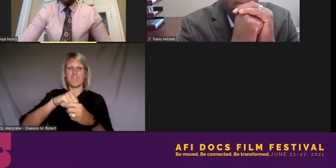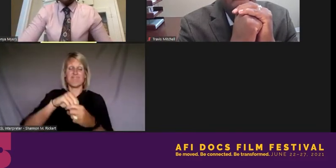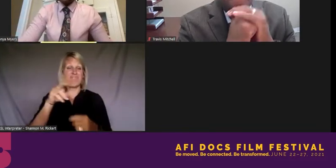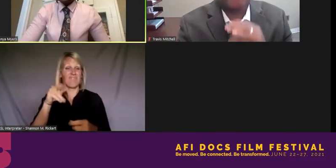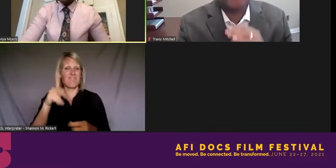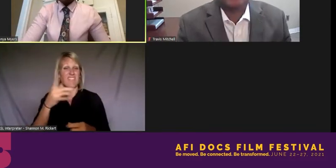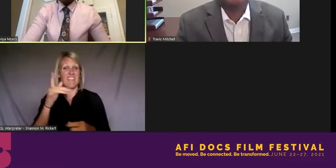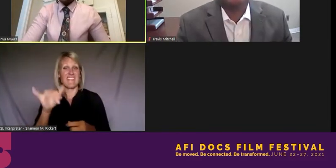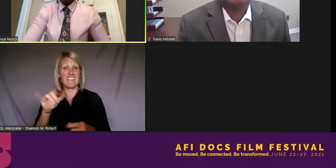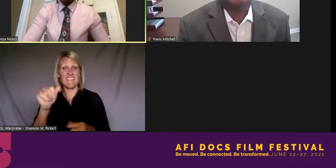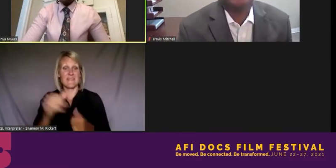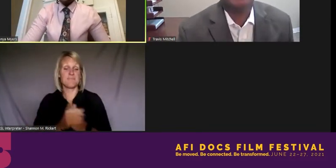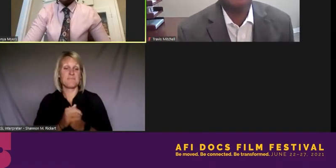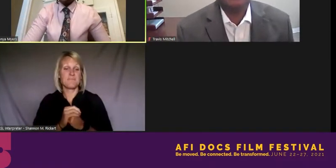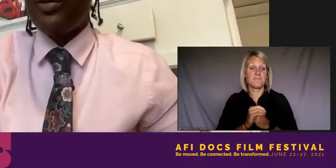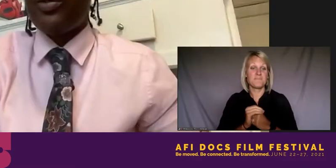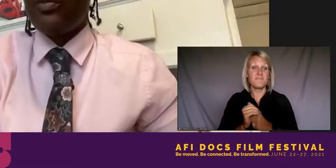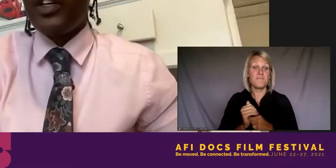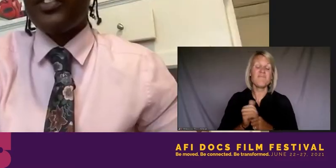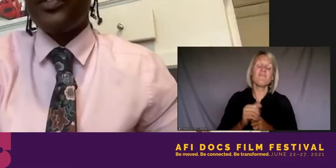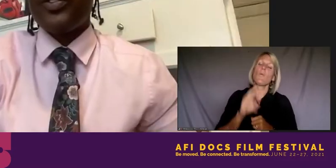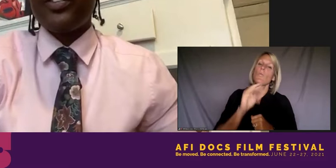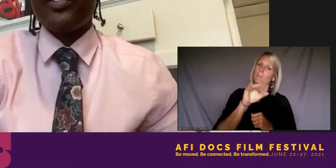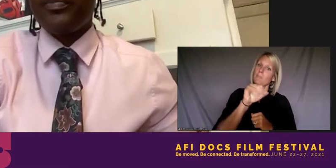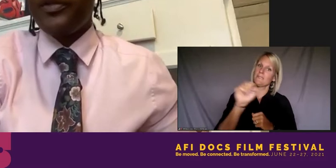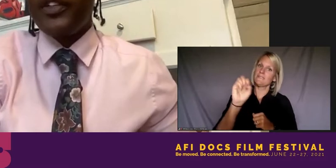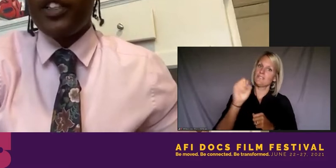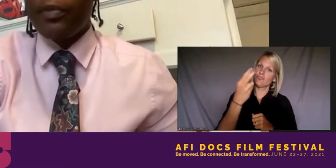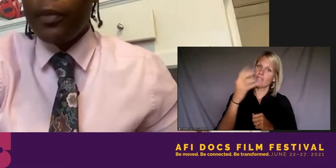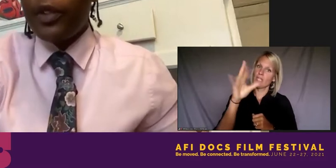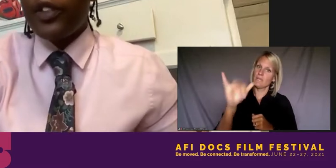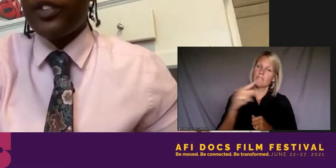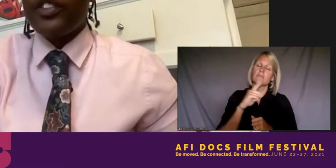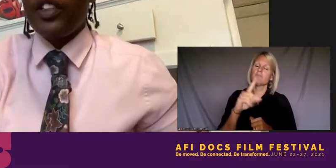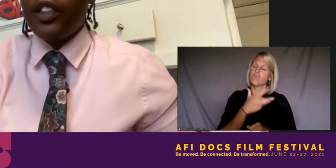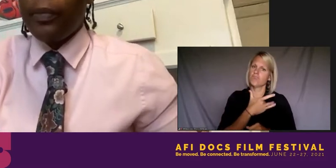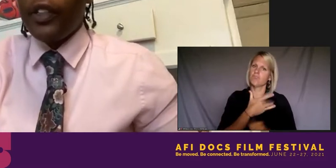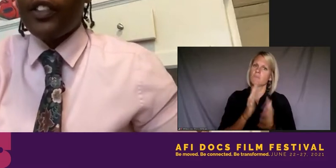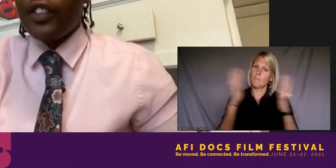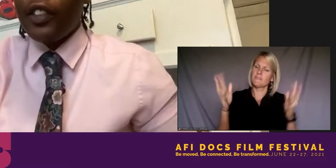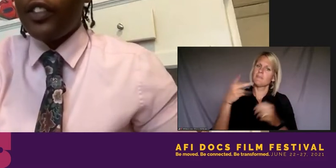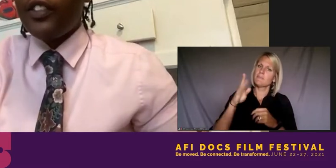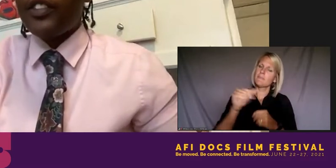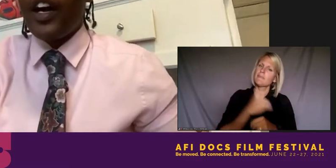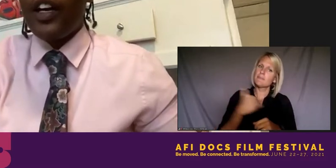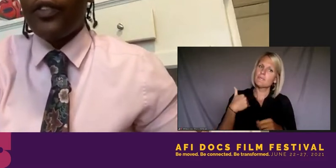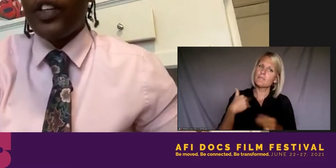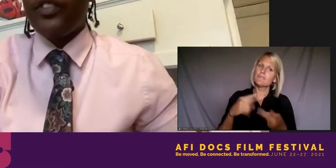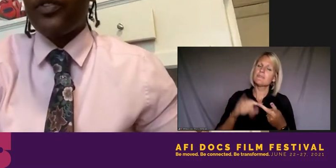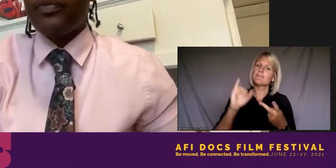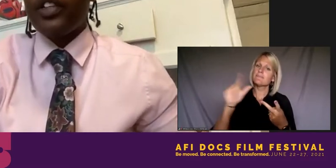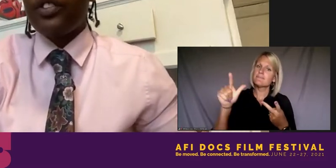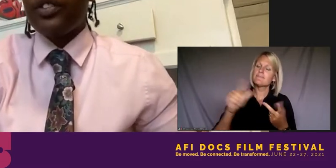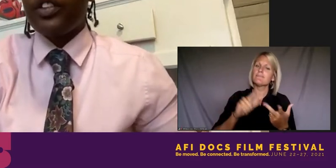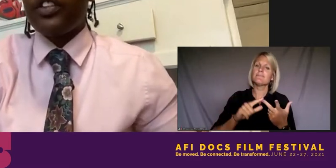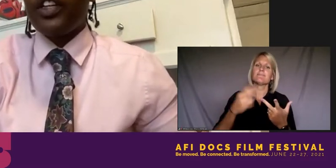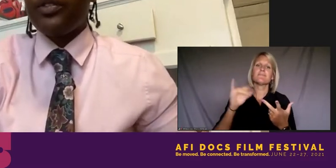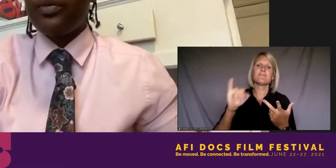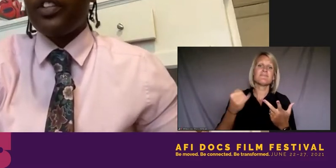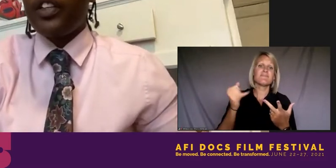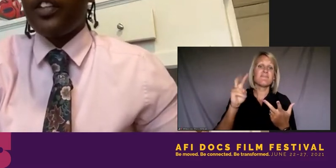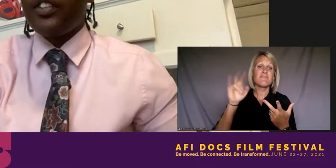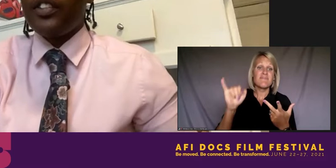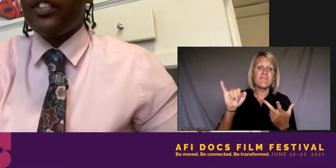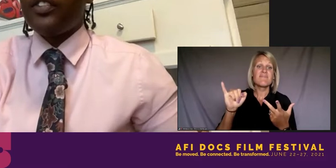Ms. Sherry, first of all, I would like to say thank you so much for the PBS members, Independent Lens, Javi, for making sure,